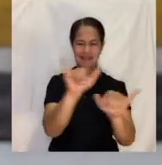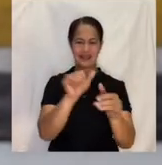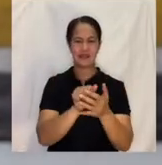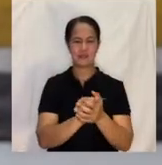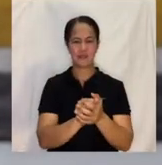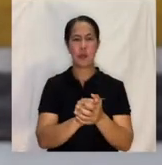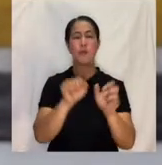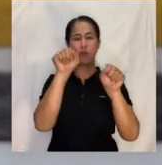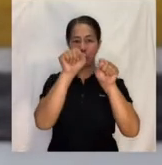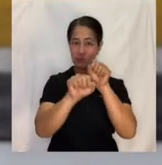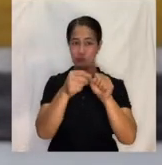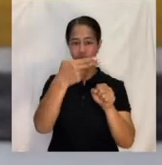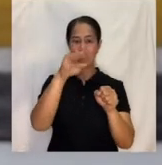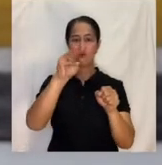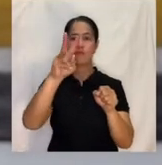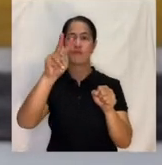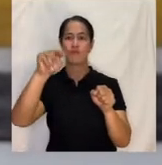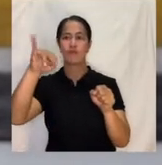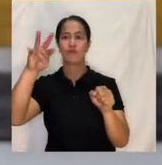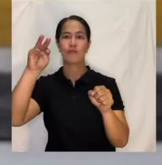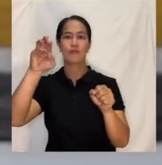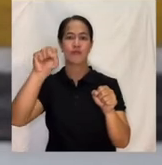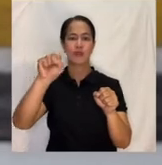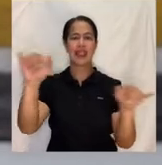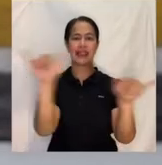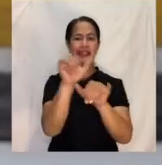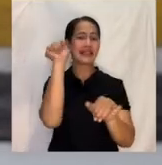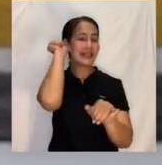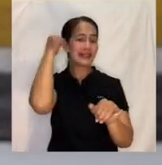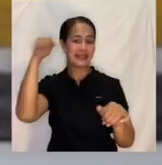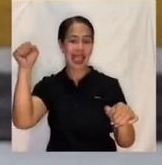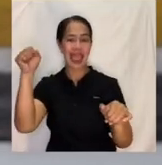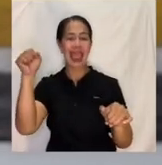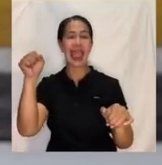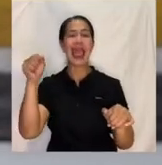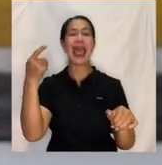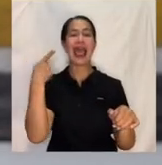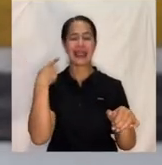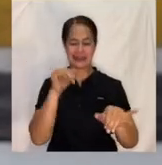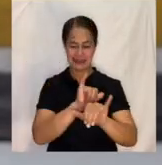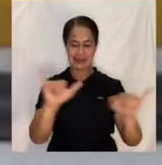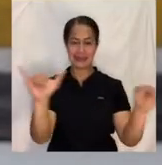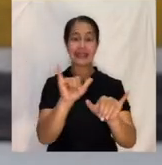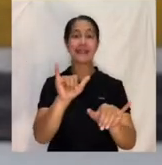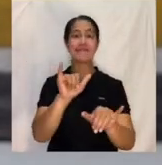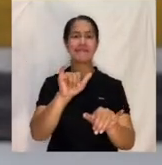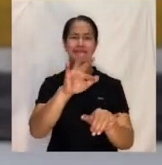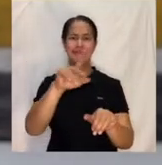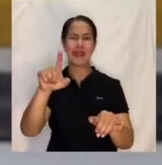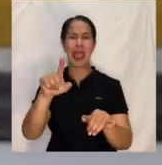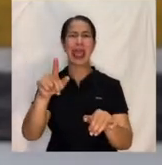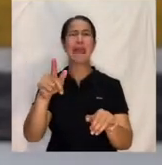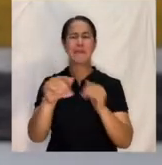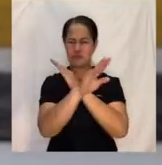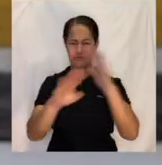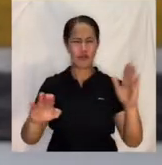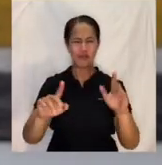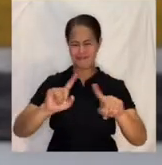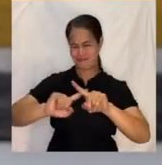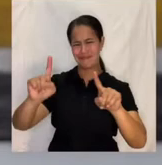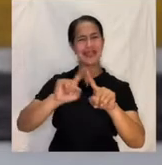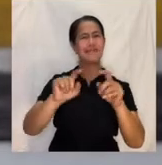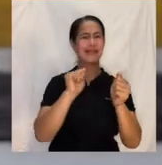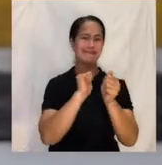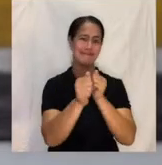same. So homonyms are words that have the same sound and or spelling, but they do not